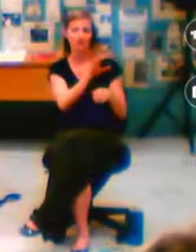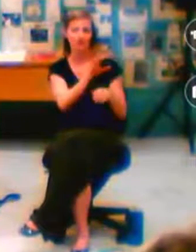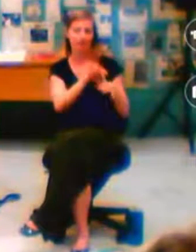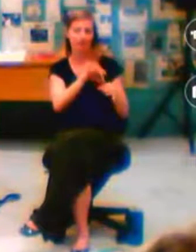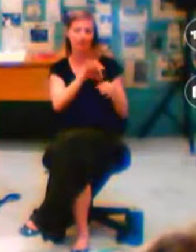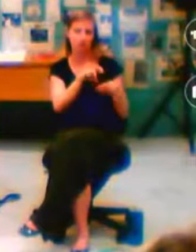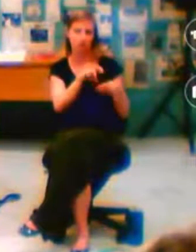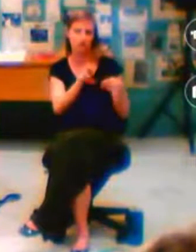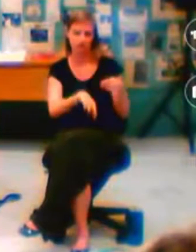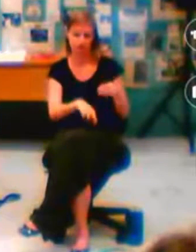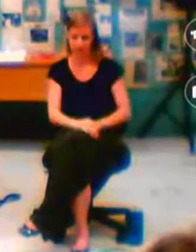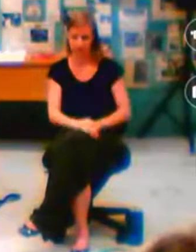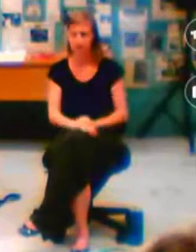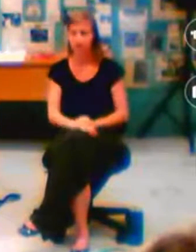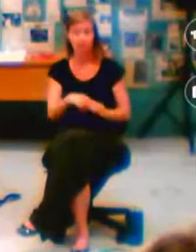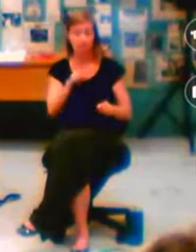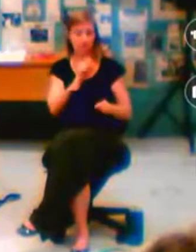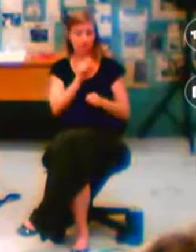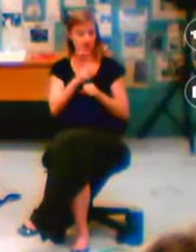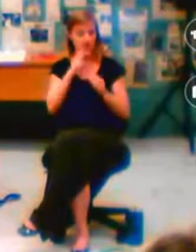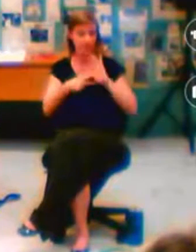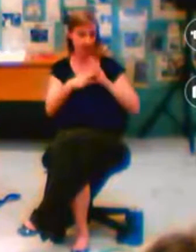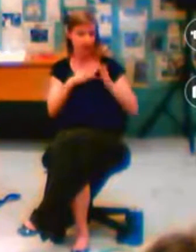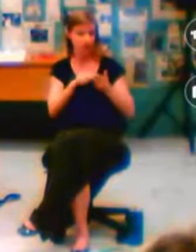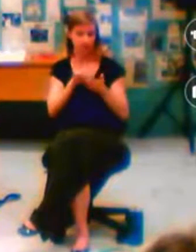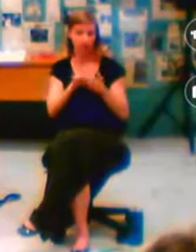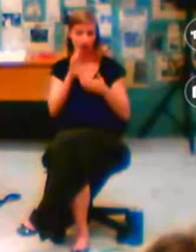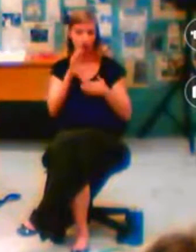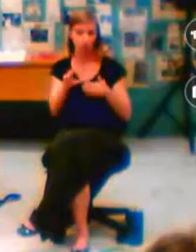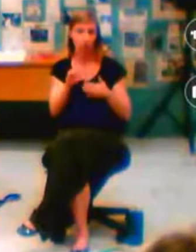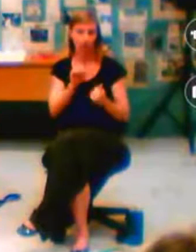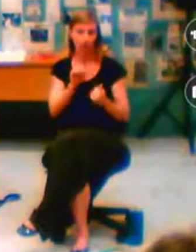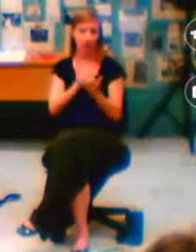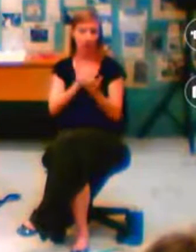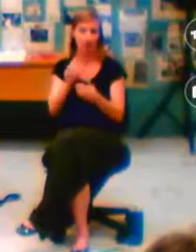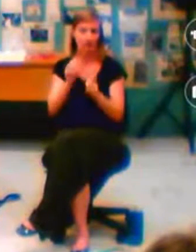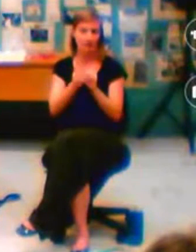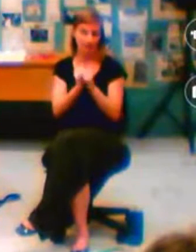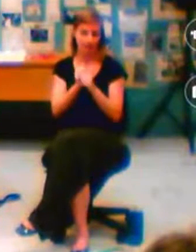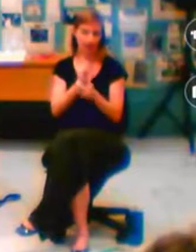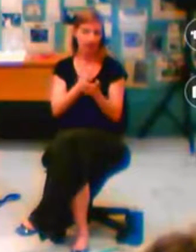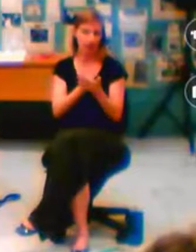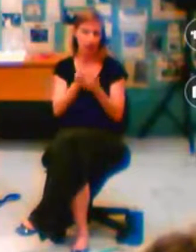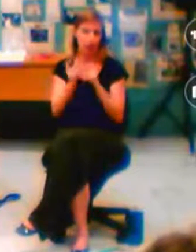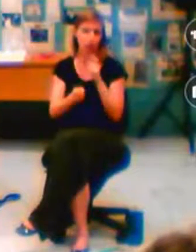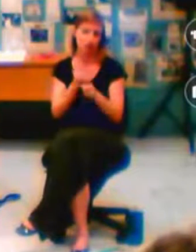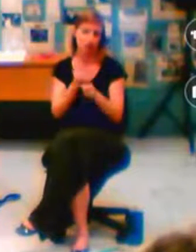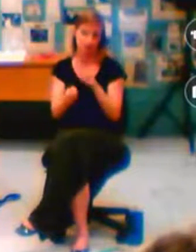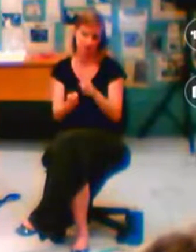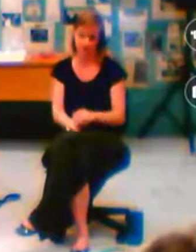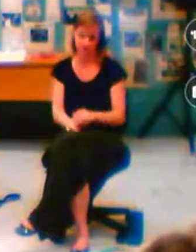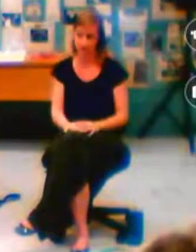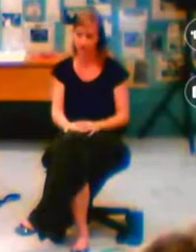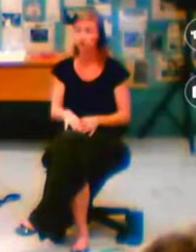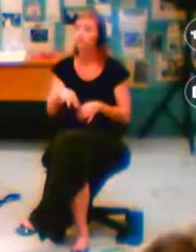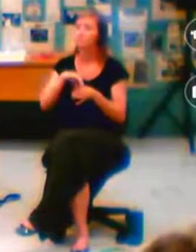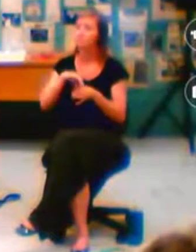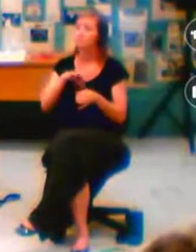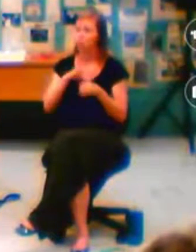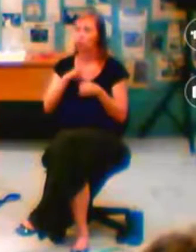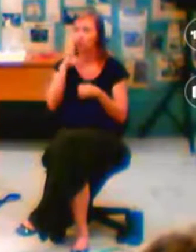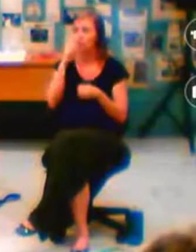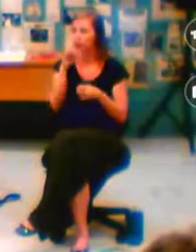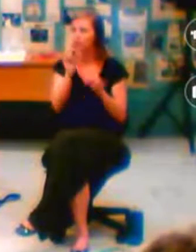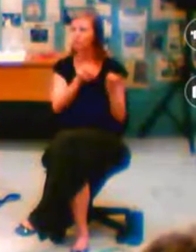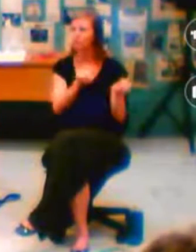that regulate campaign contributions and expenditures and the certification of election results. And so